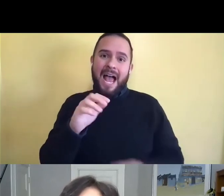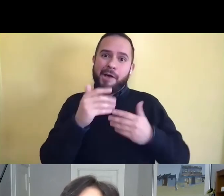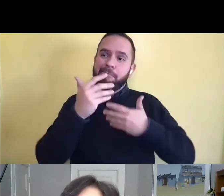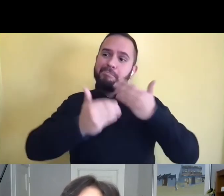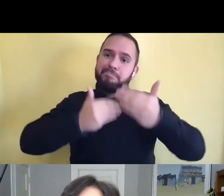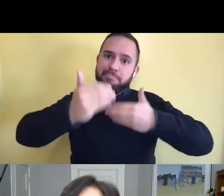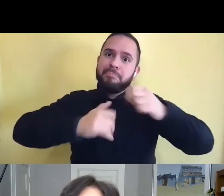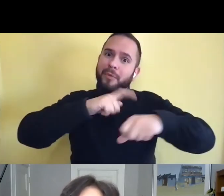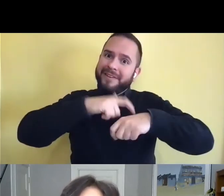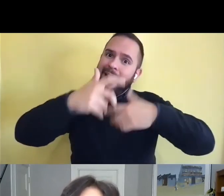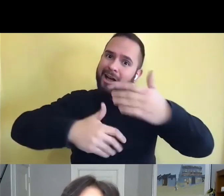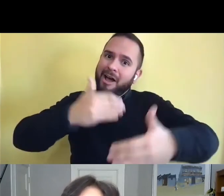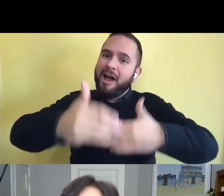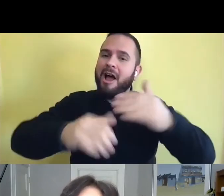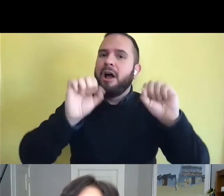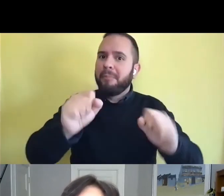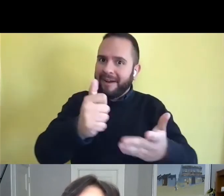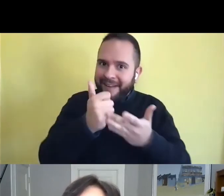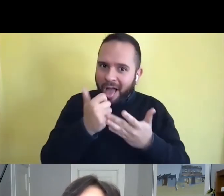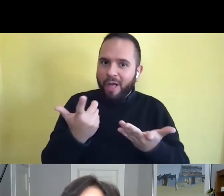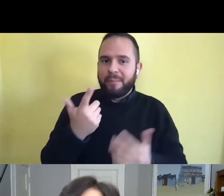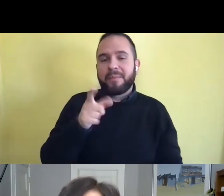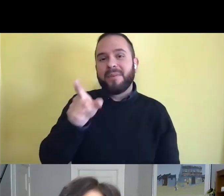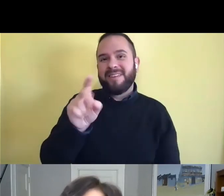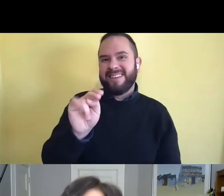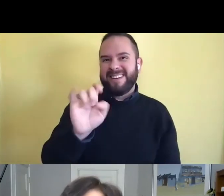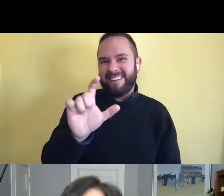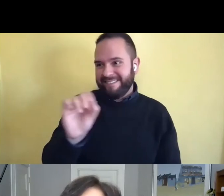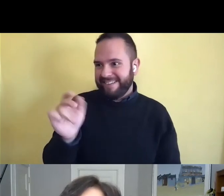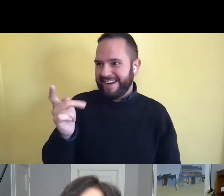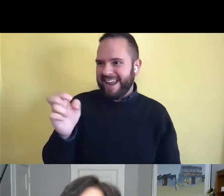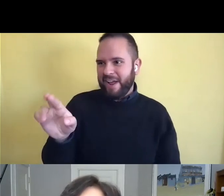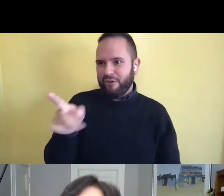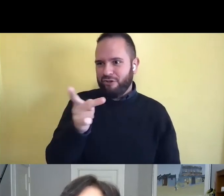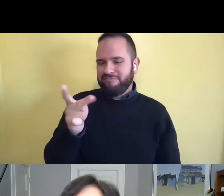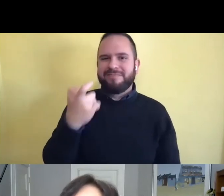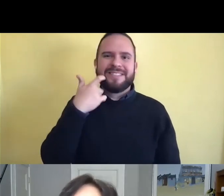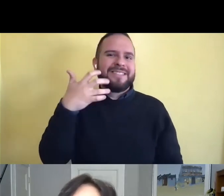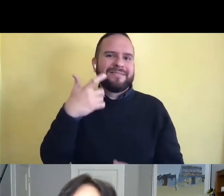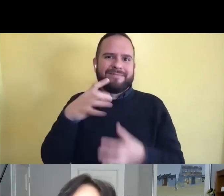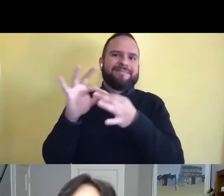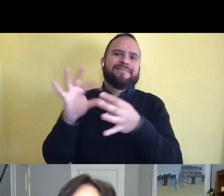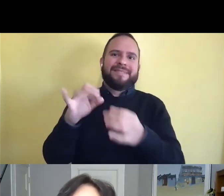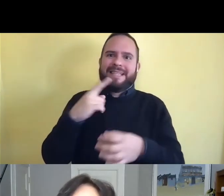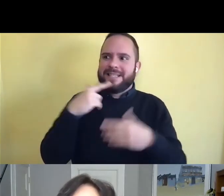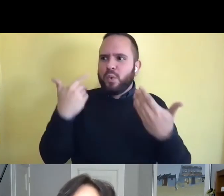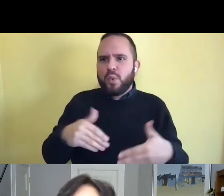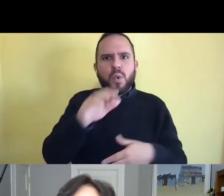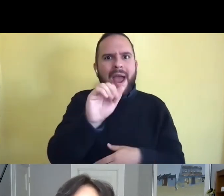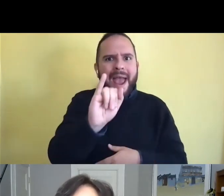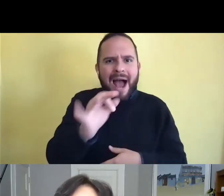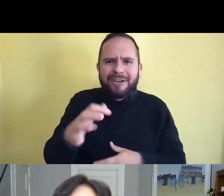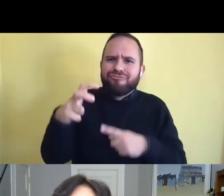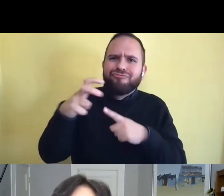like Neil and Heather says, AI is good in processing large amount of data. And as we go further